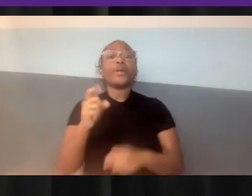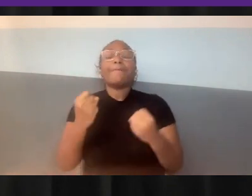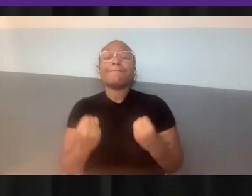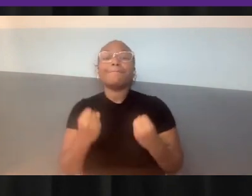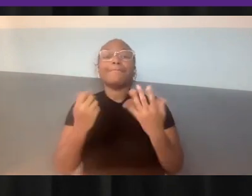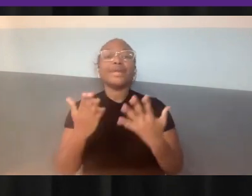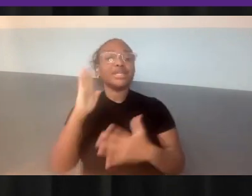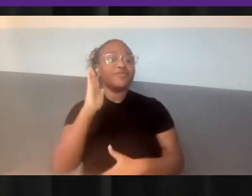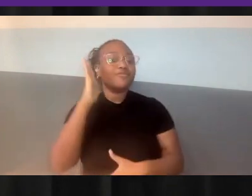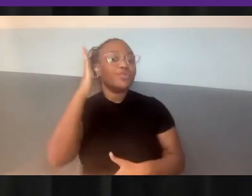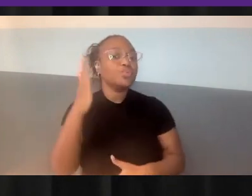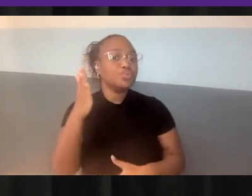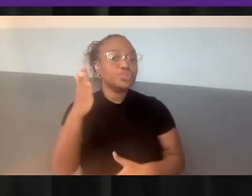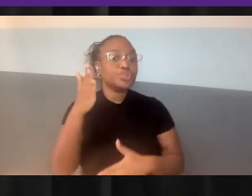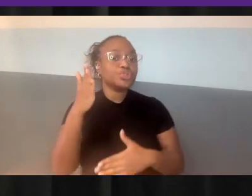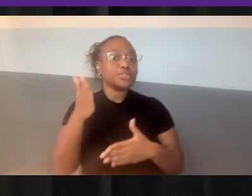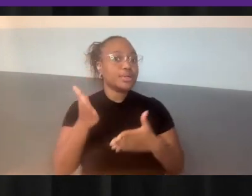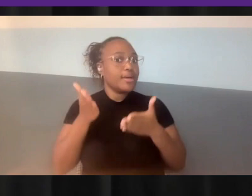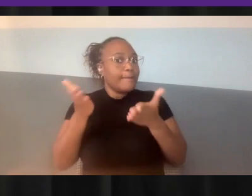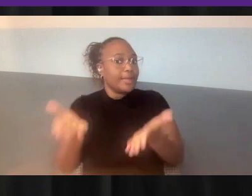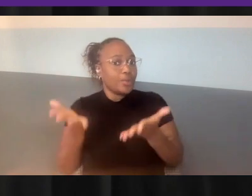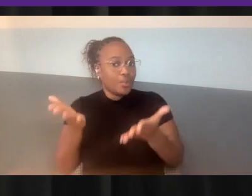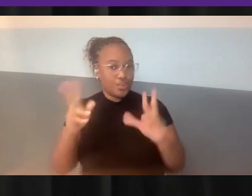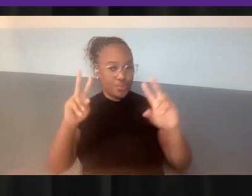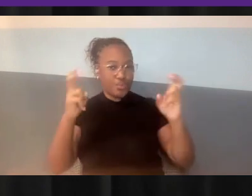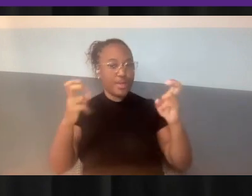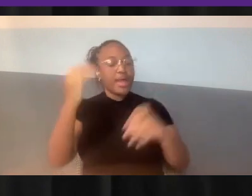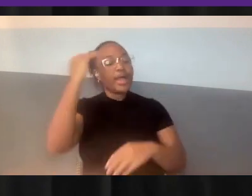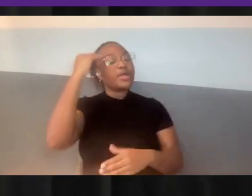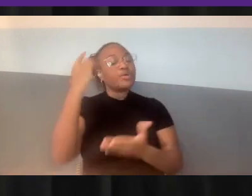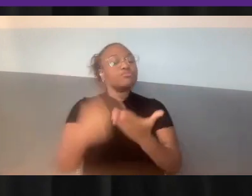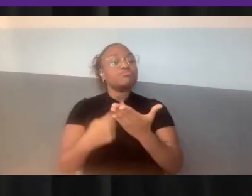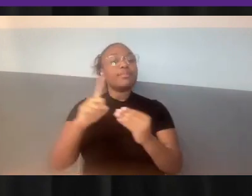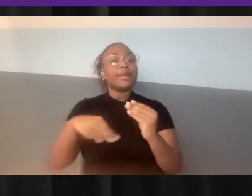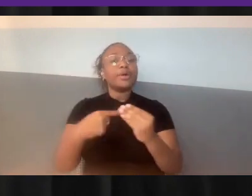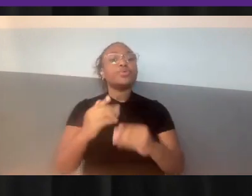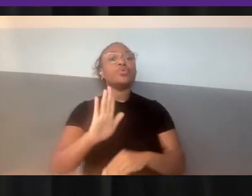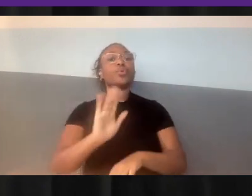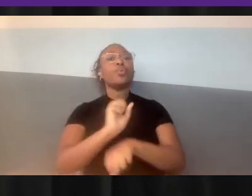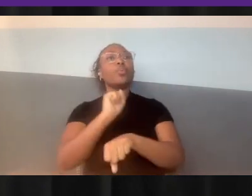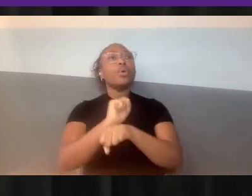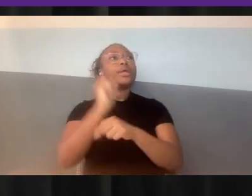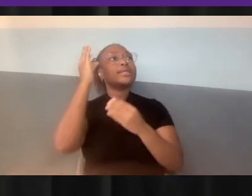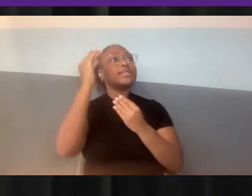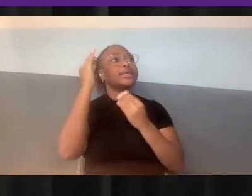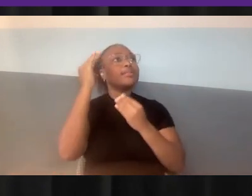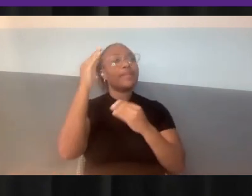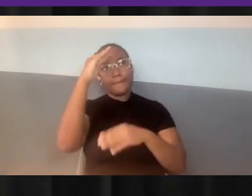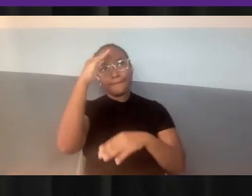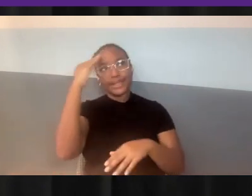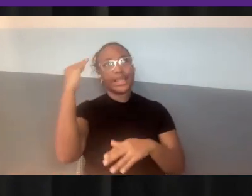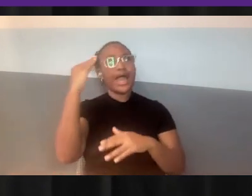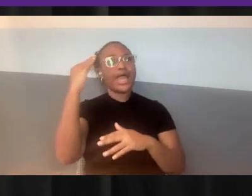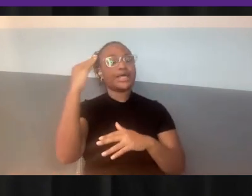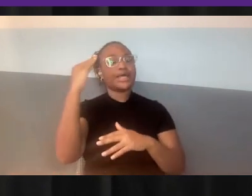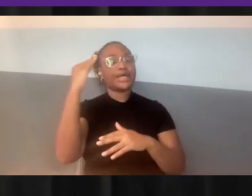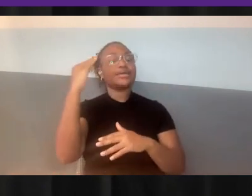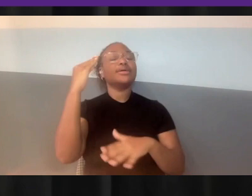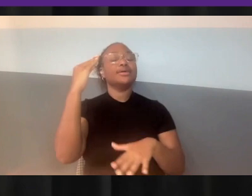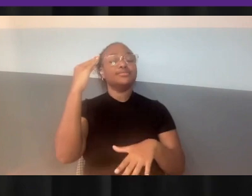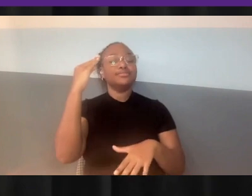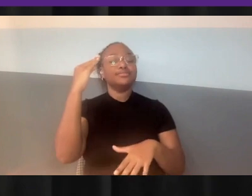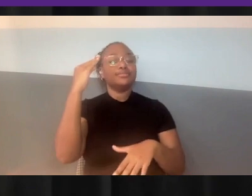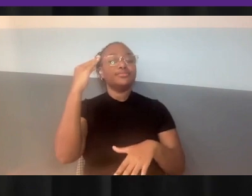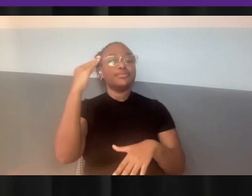about, you know, both Black indigeneity in this country that we call this country, right? How are you